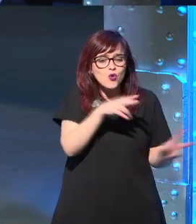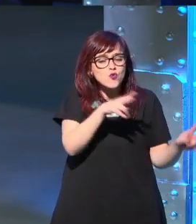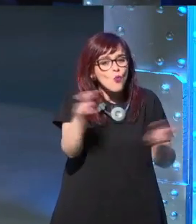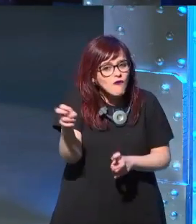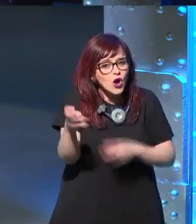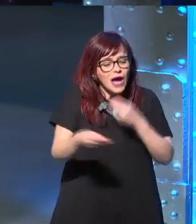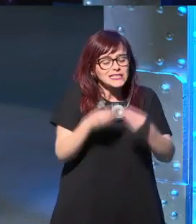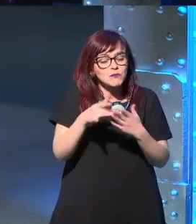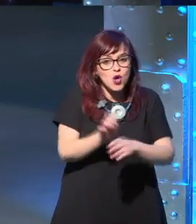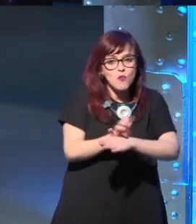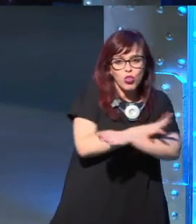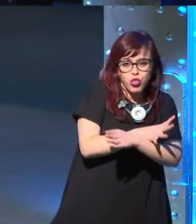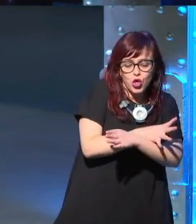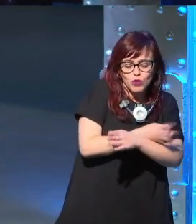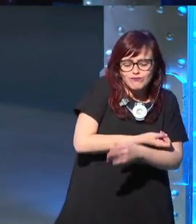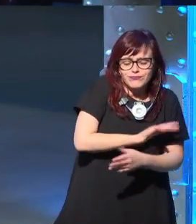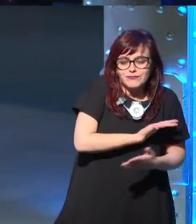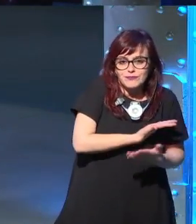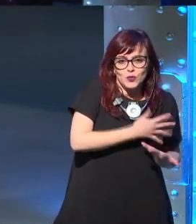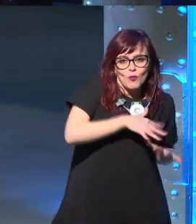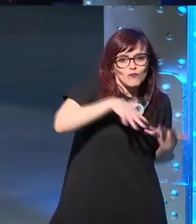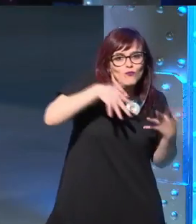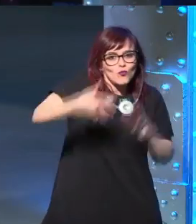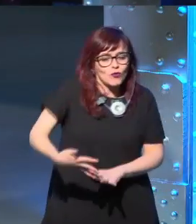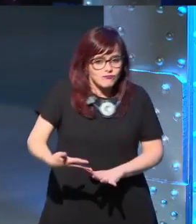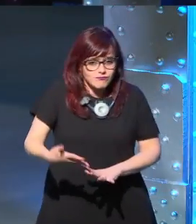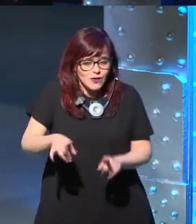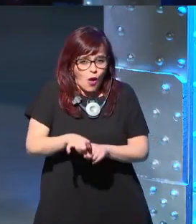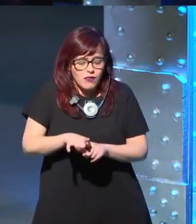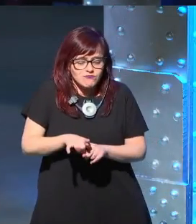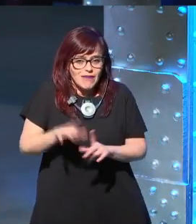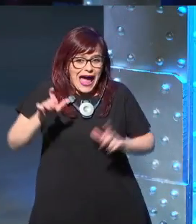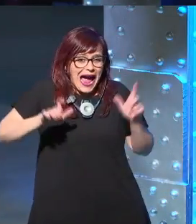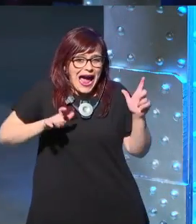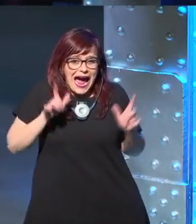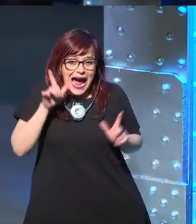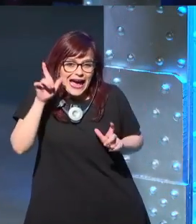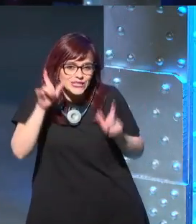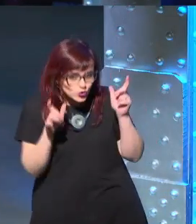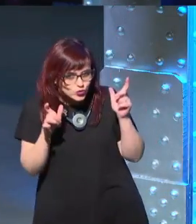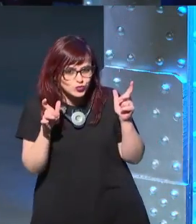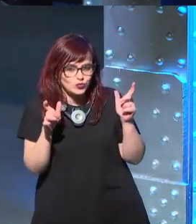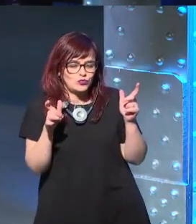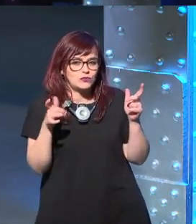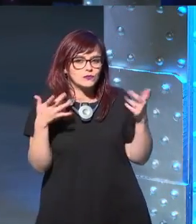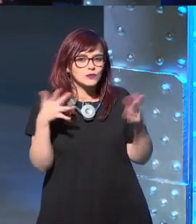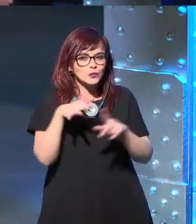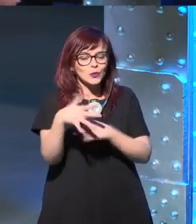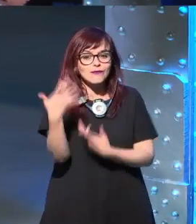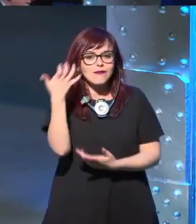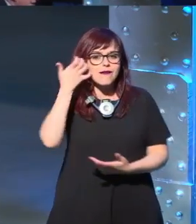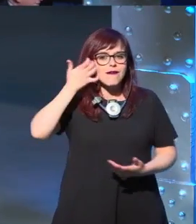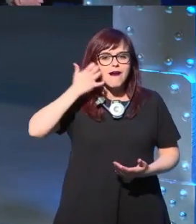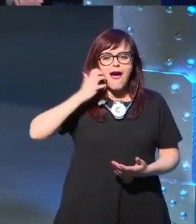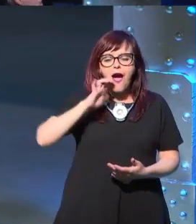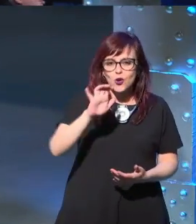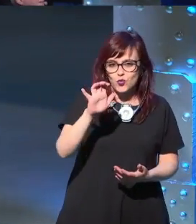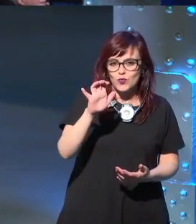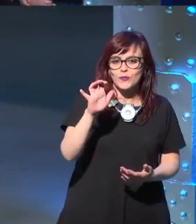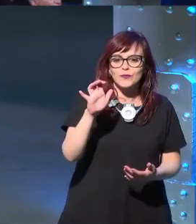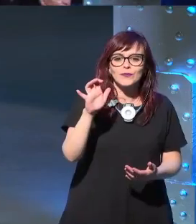by outward gestures. This is odd. I mean, something surprising her. It's Ludovico, the Duke of Milan's mistress. And